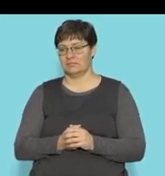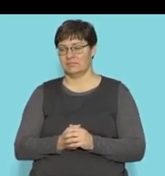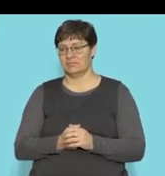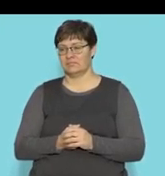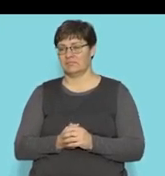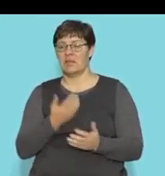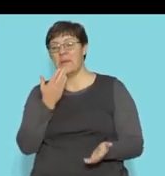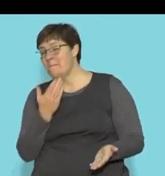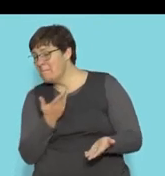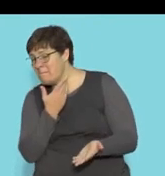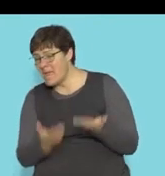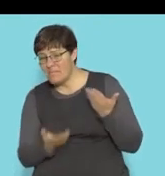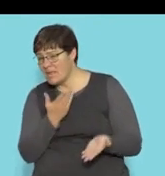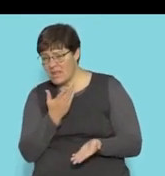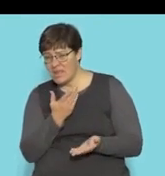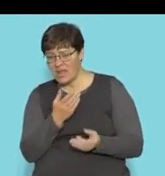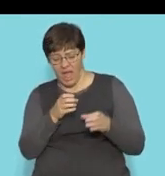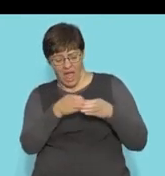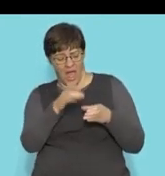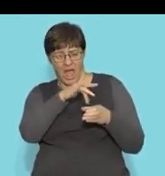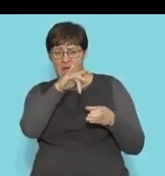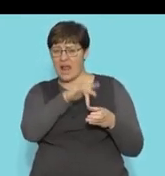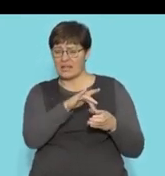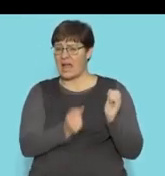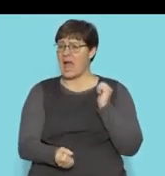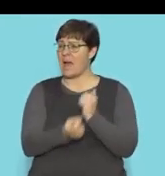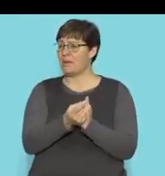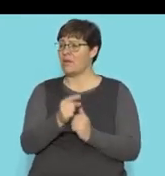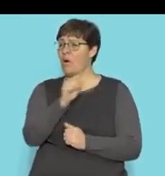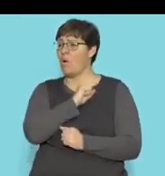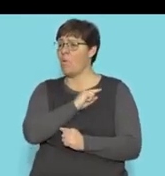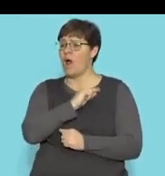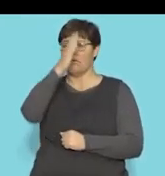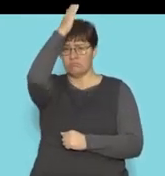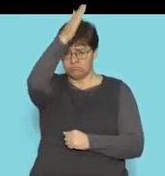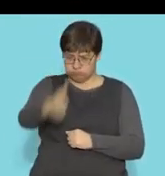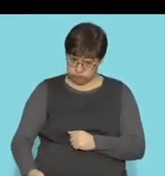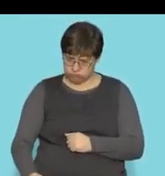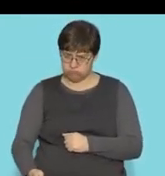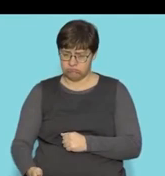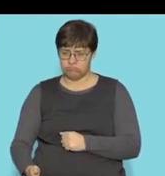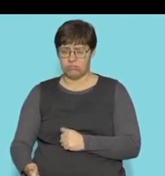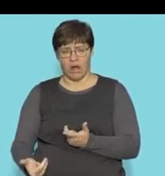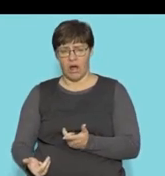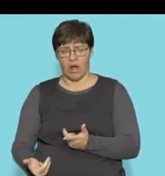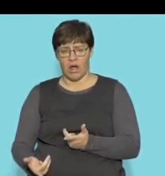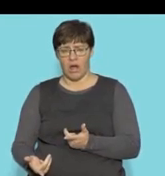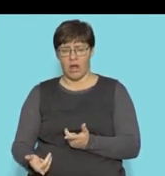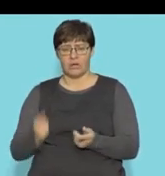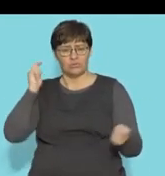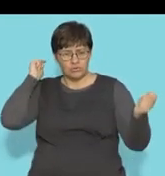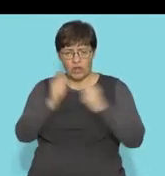What might have happened on the island to cause this tremendous change